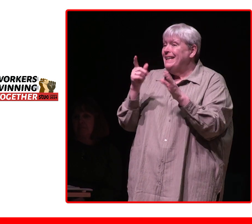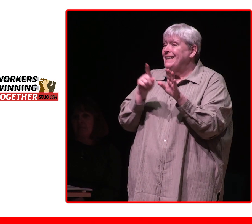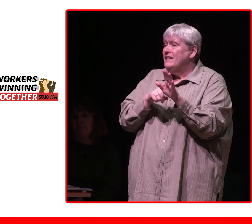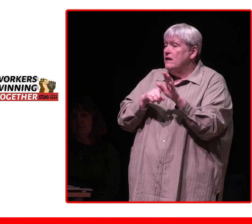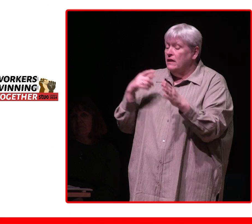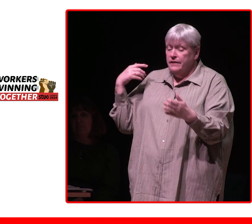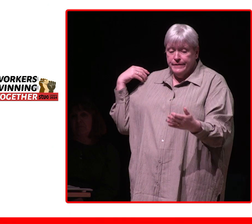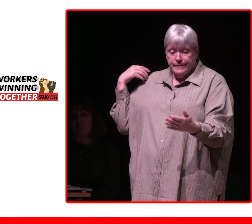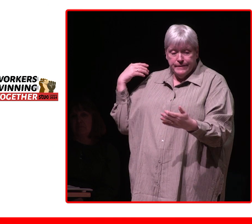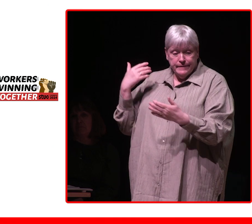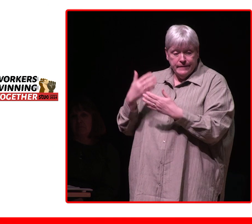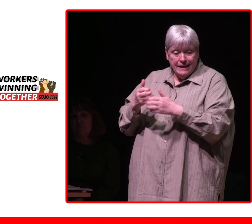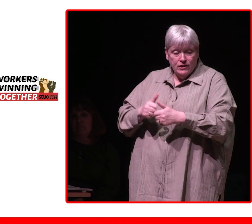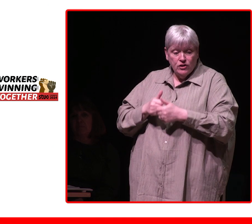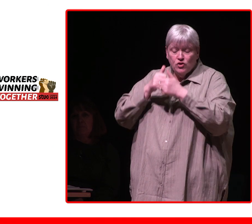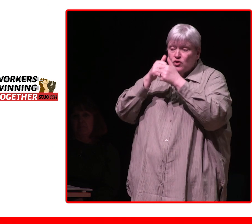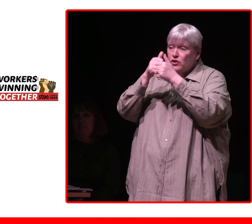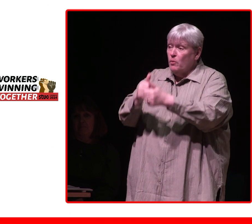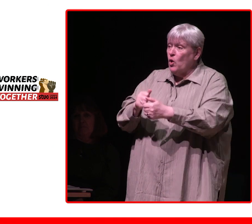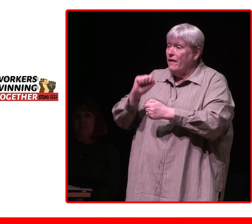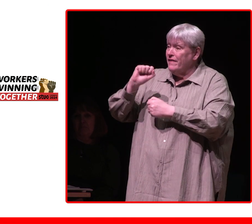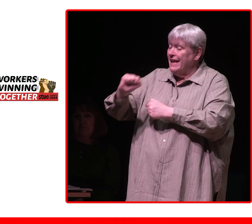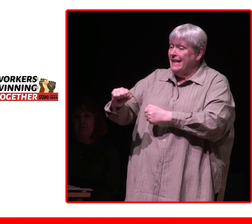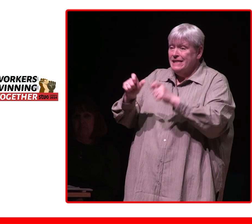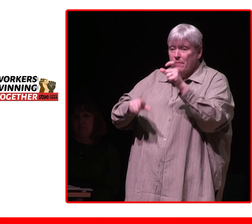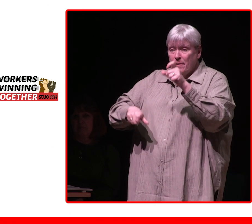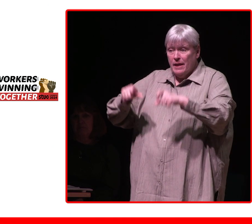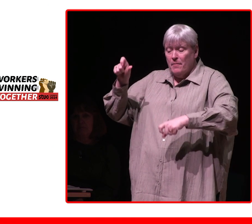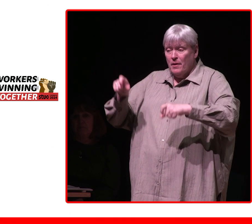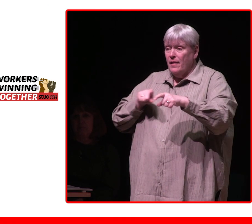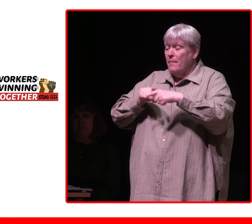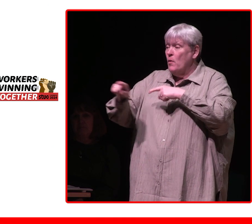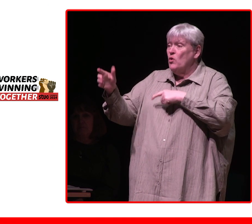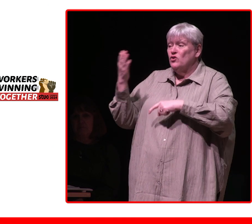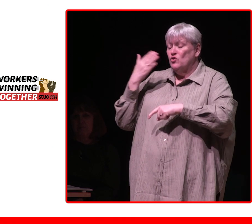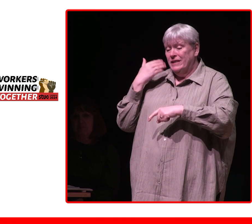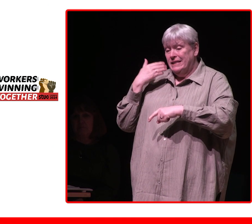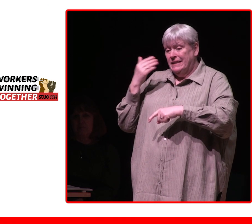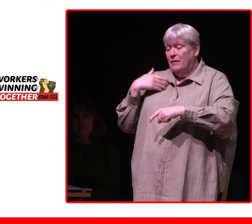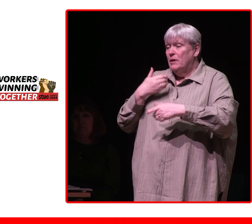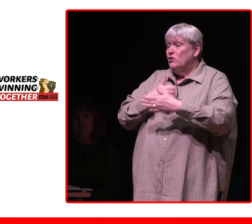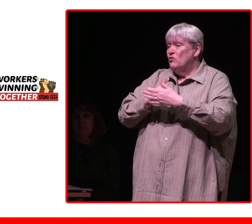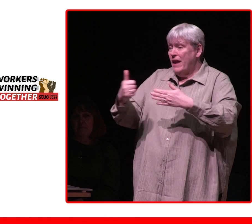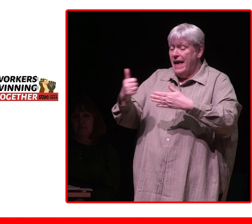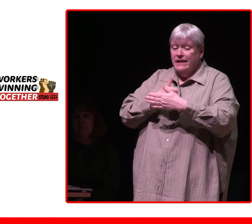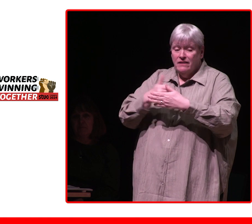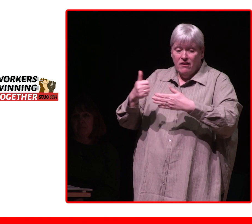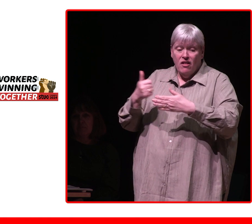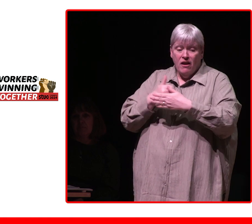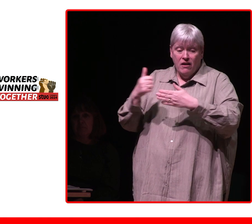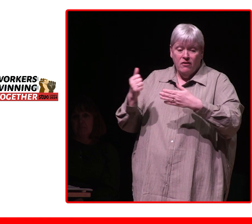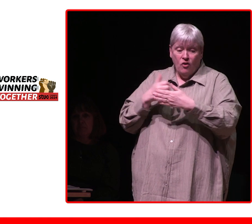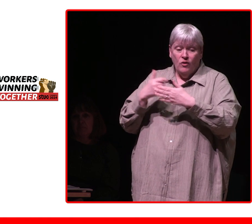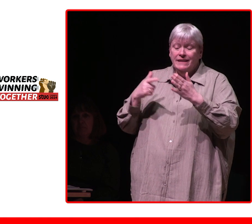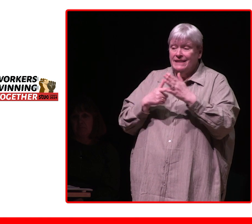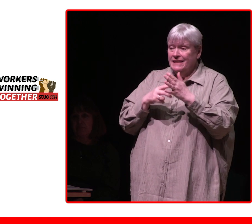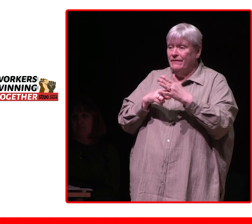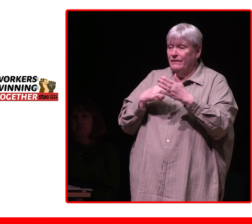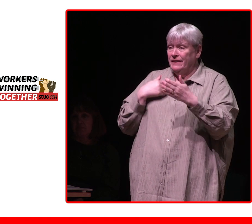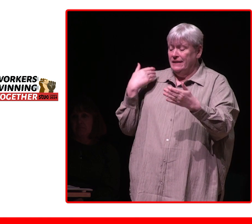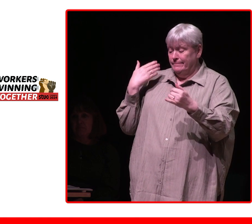years in support of his people, and most recently has been a regular fixture on our screens since last